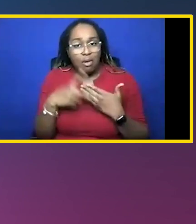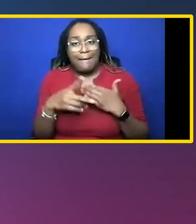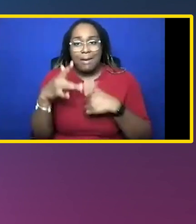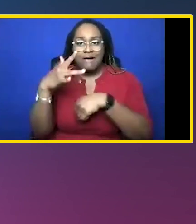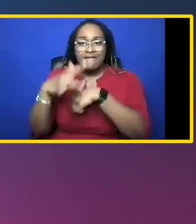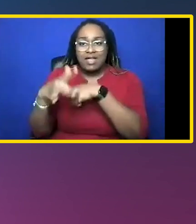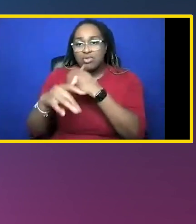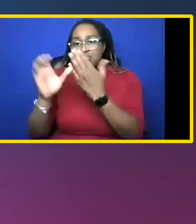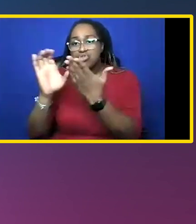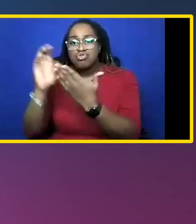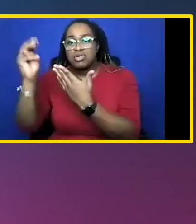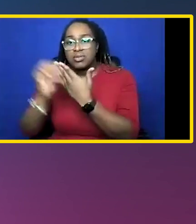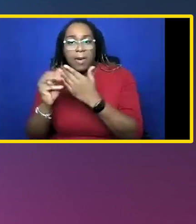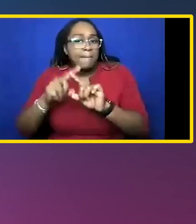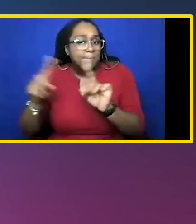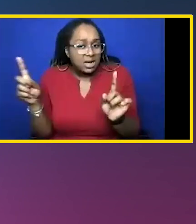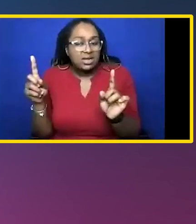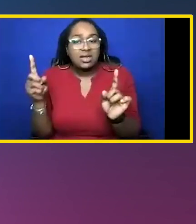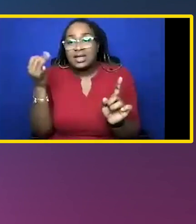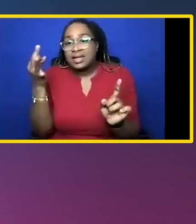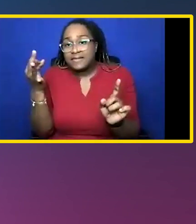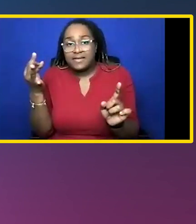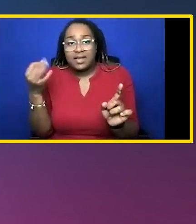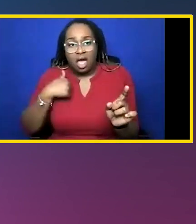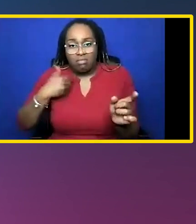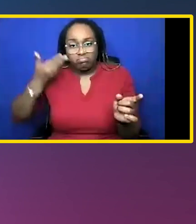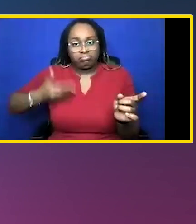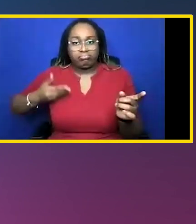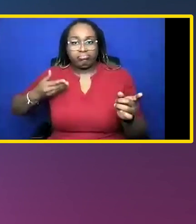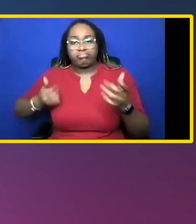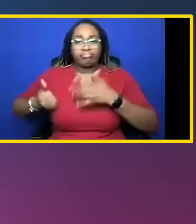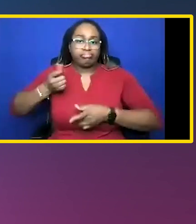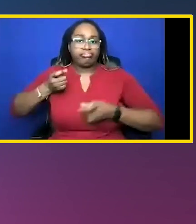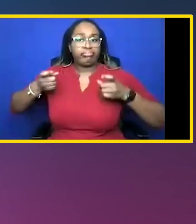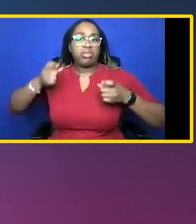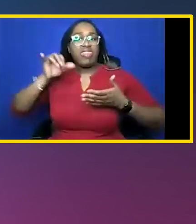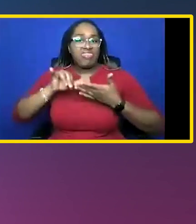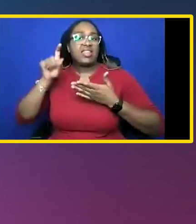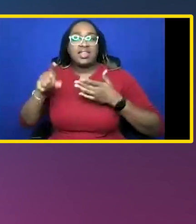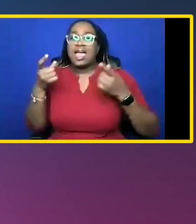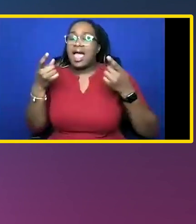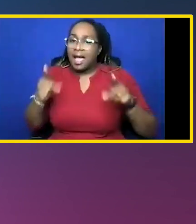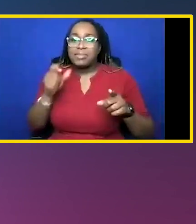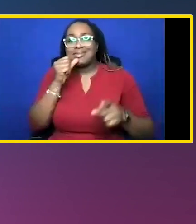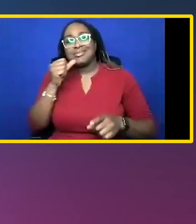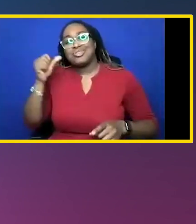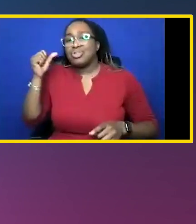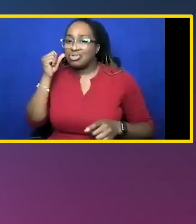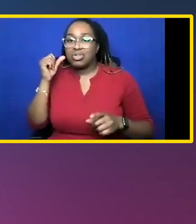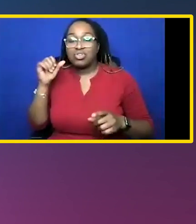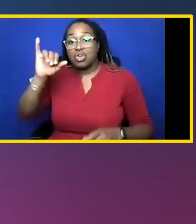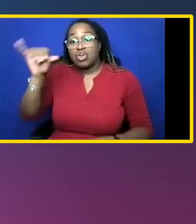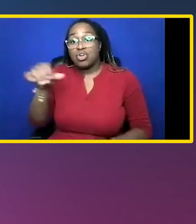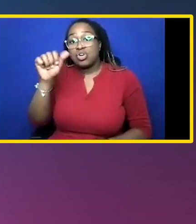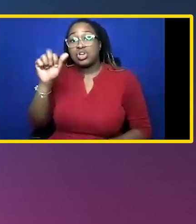there or curriculum, but if I'm the one in charge, I'd be like, that needs to happen yesterday so that, Jared, to